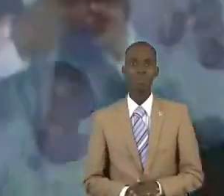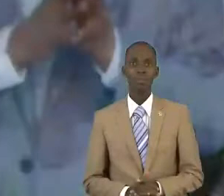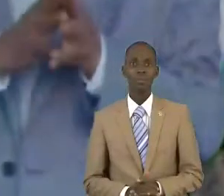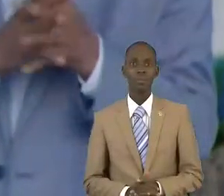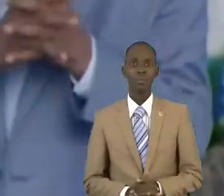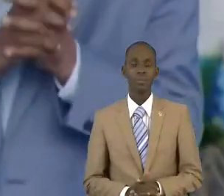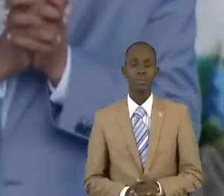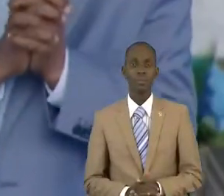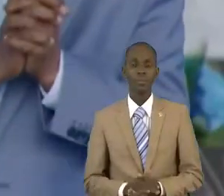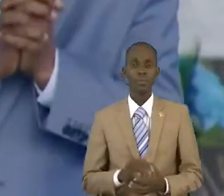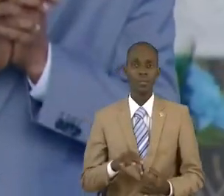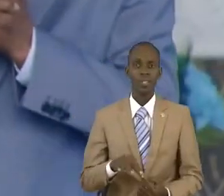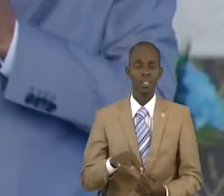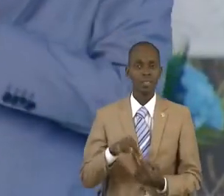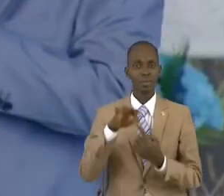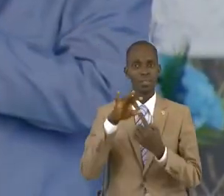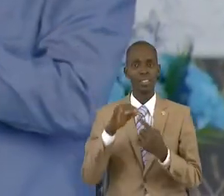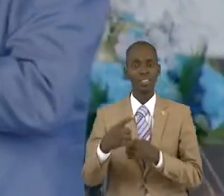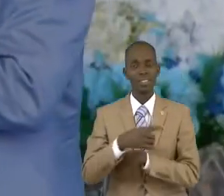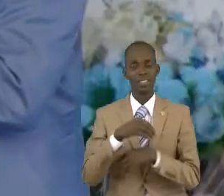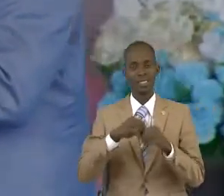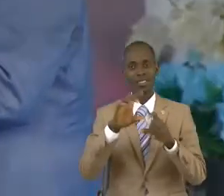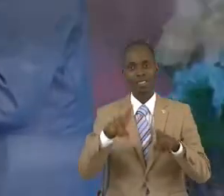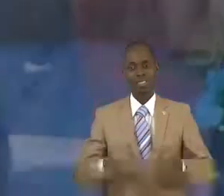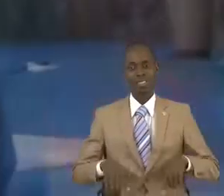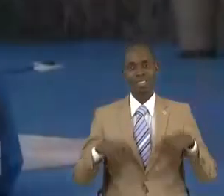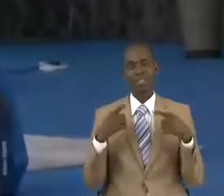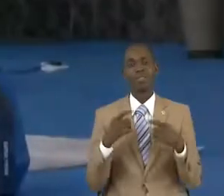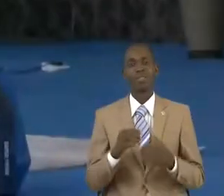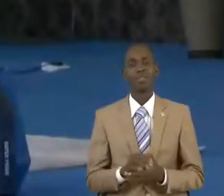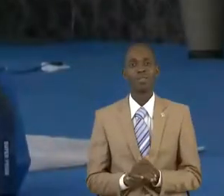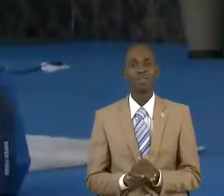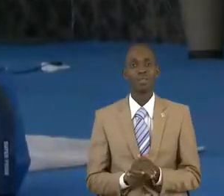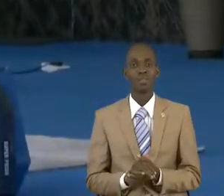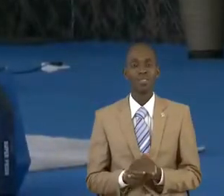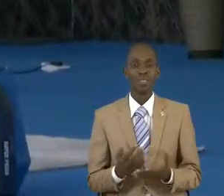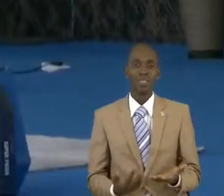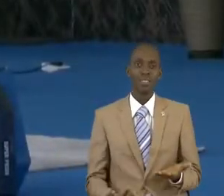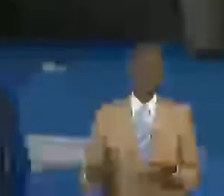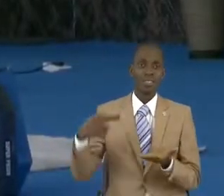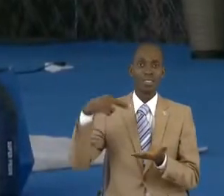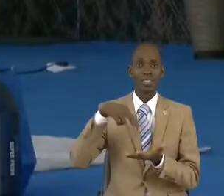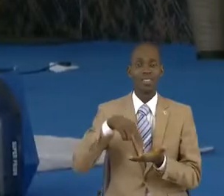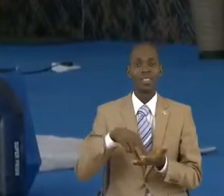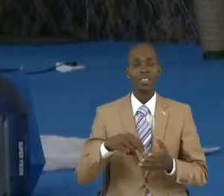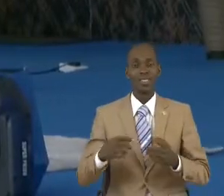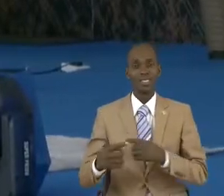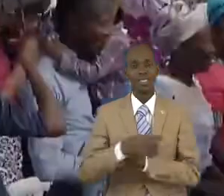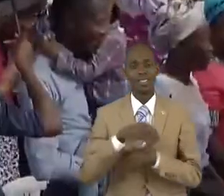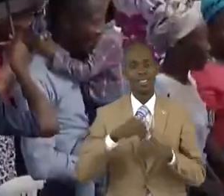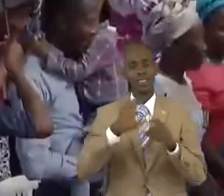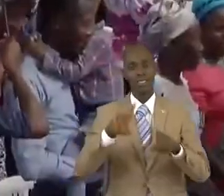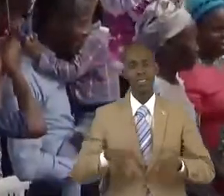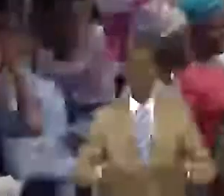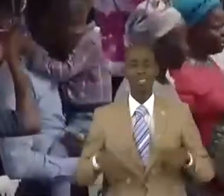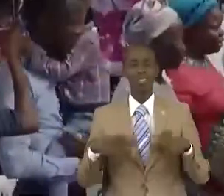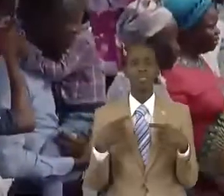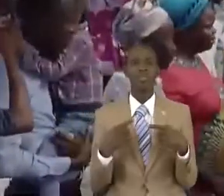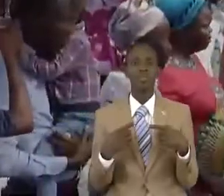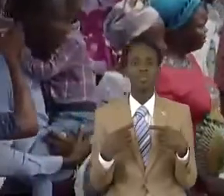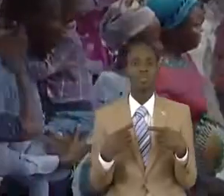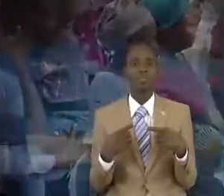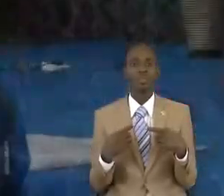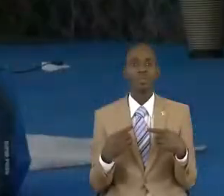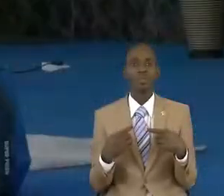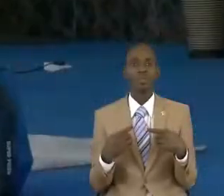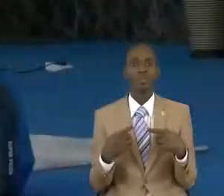Special day in your life. Resurrection Day in your life. And